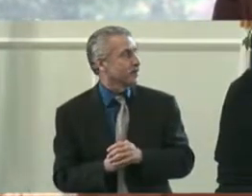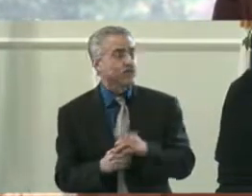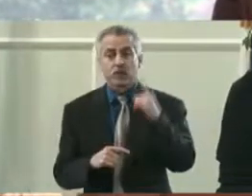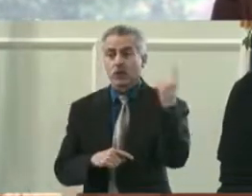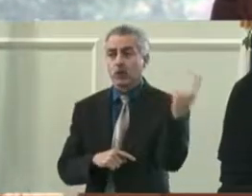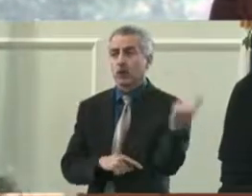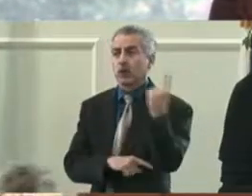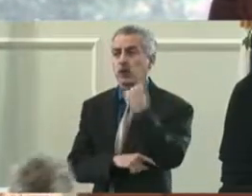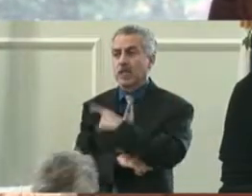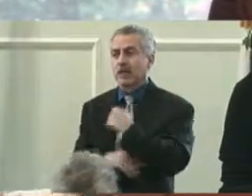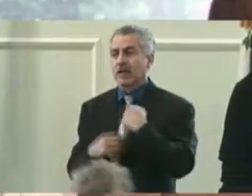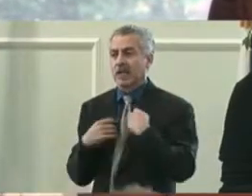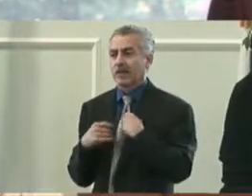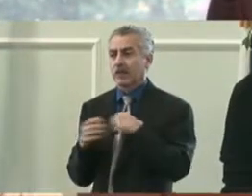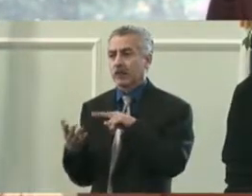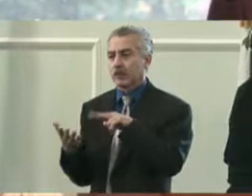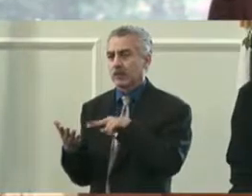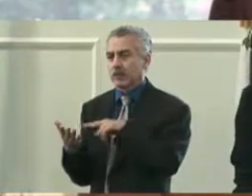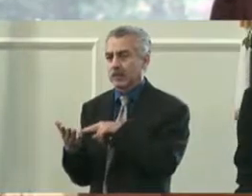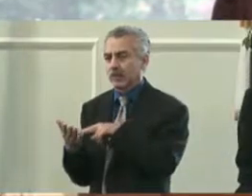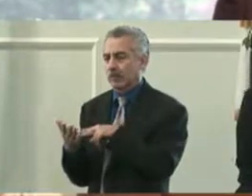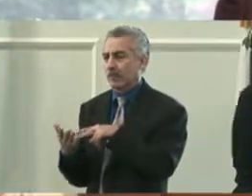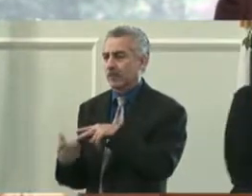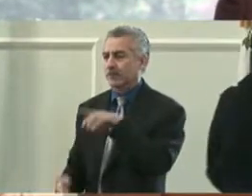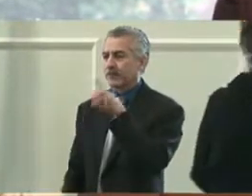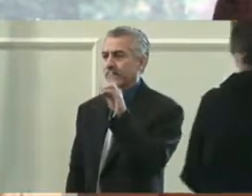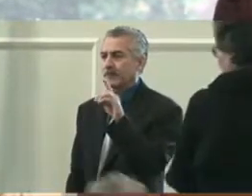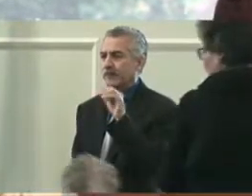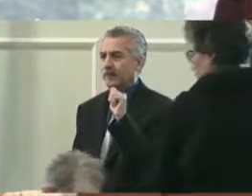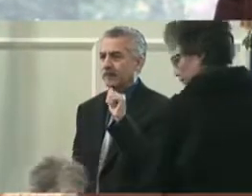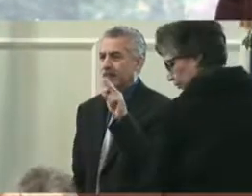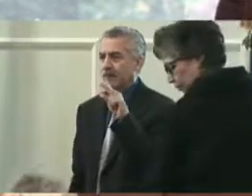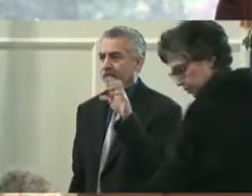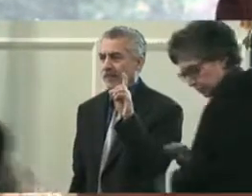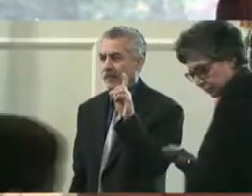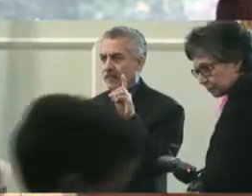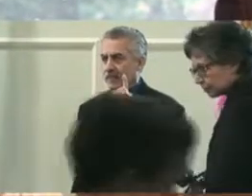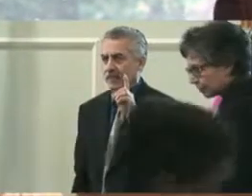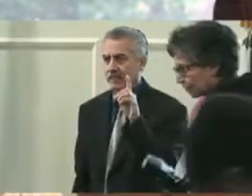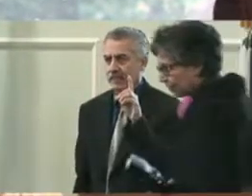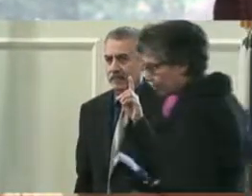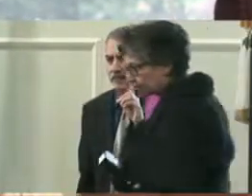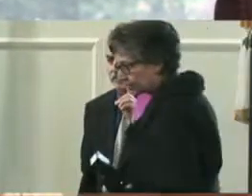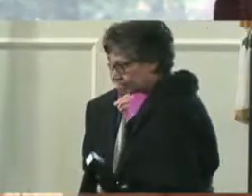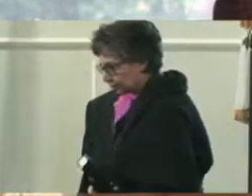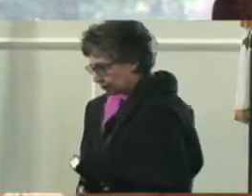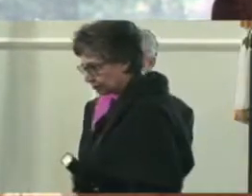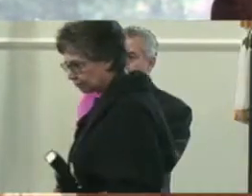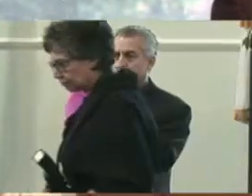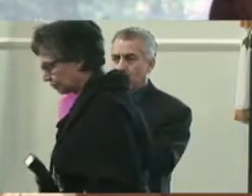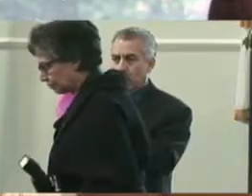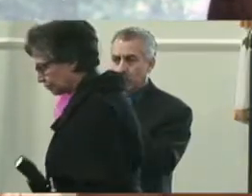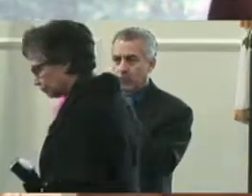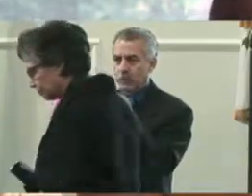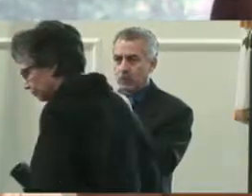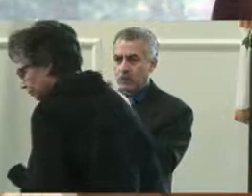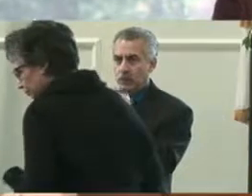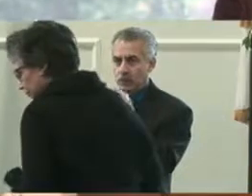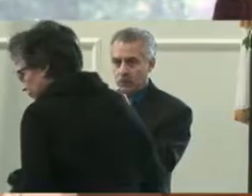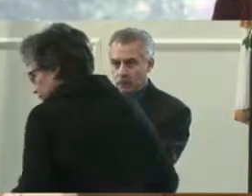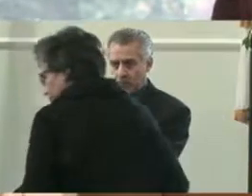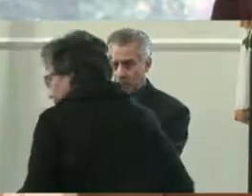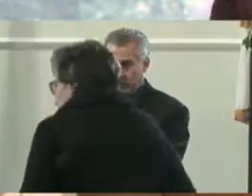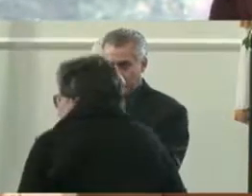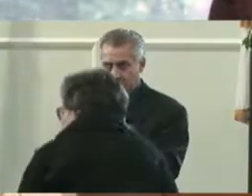a couple of people. We have David and Daniela Muñoz from Iglesia Adventista in Jarabacoa and Dominican